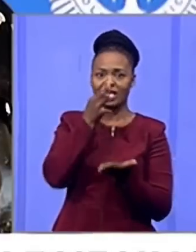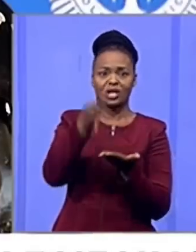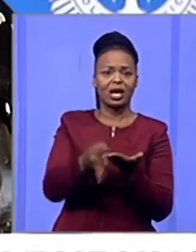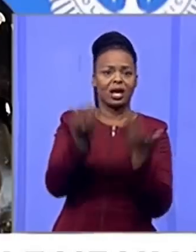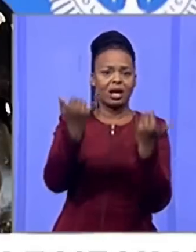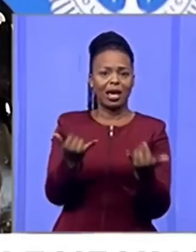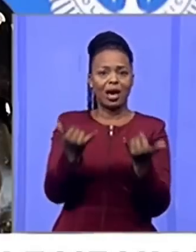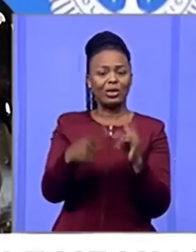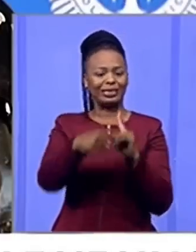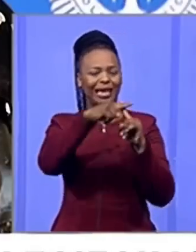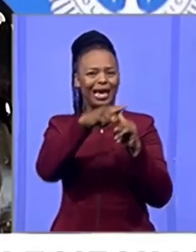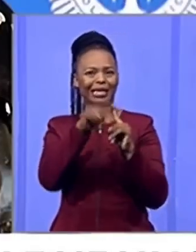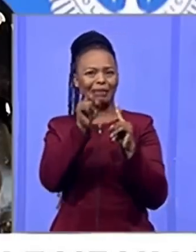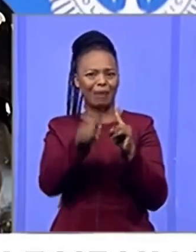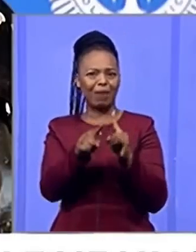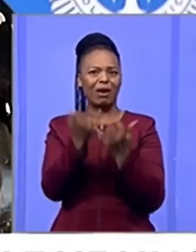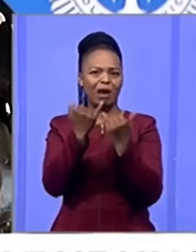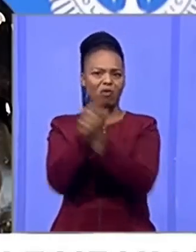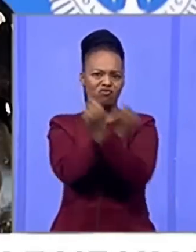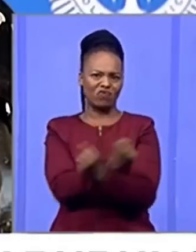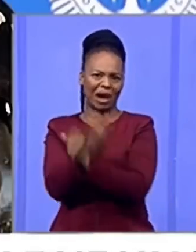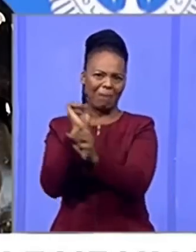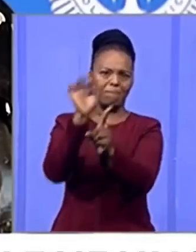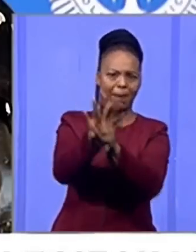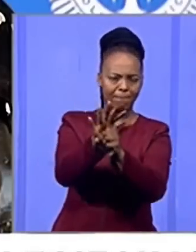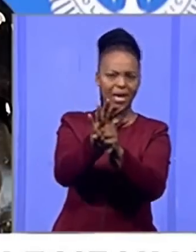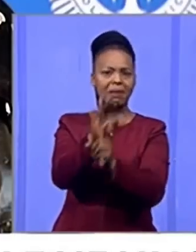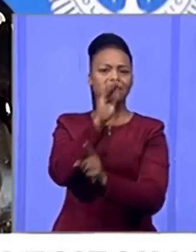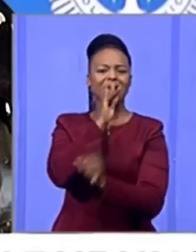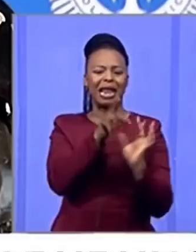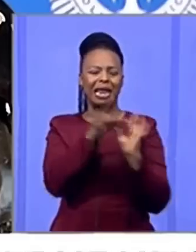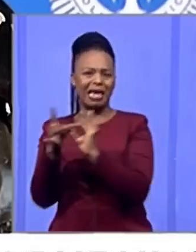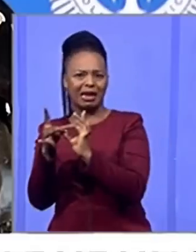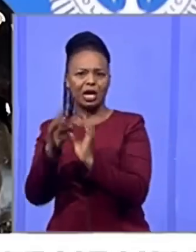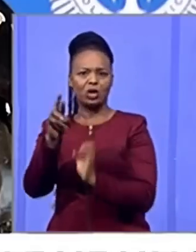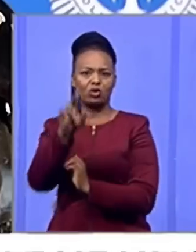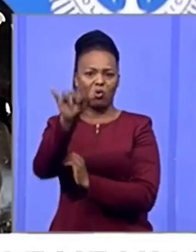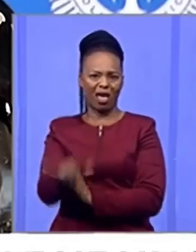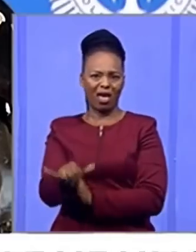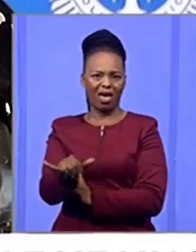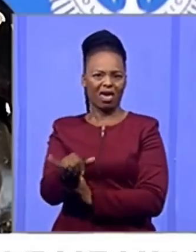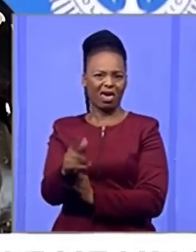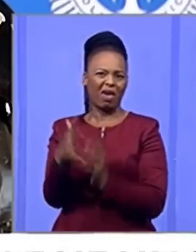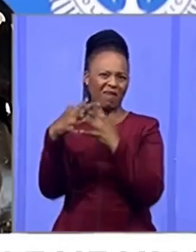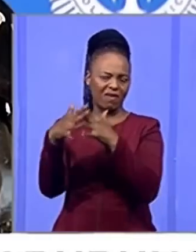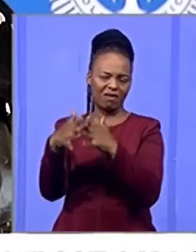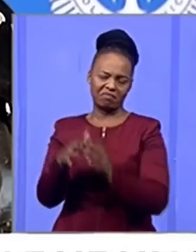recent target on trucks are in any way related to link to the July insurrection.